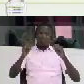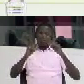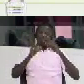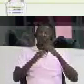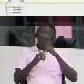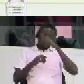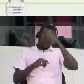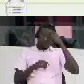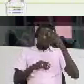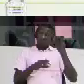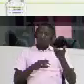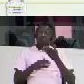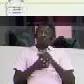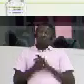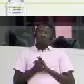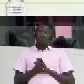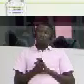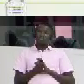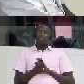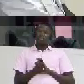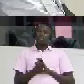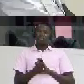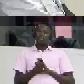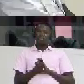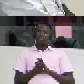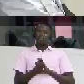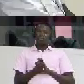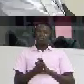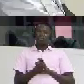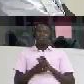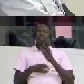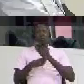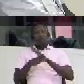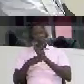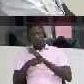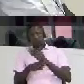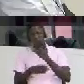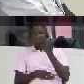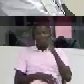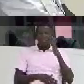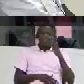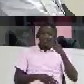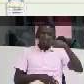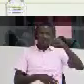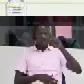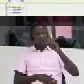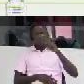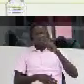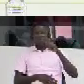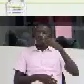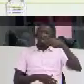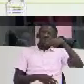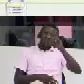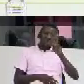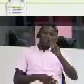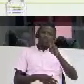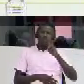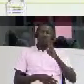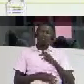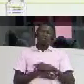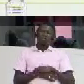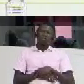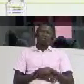us got into their respective offices, diggante 10, 11, 12. Between 10, 11 and